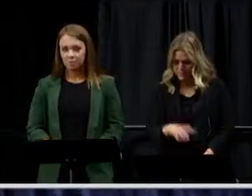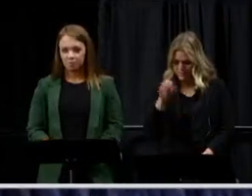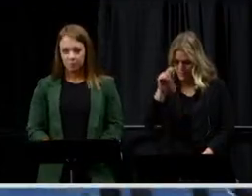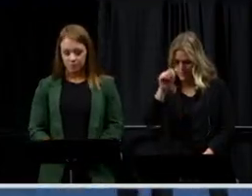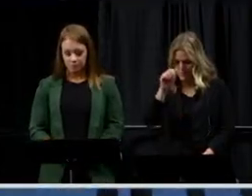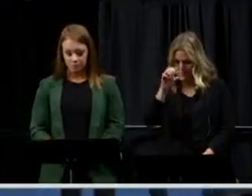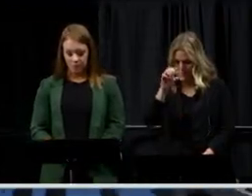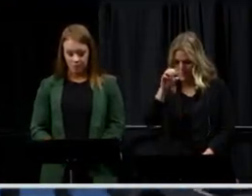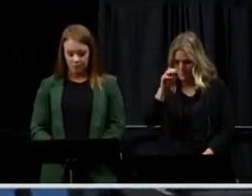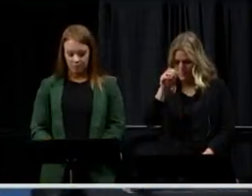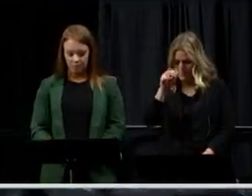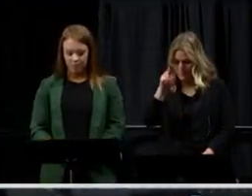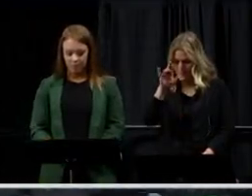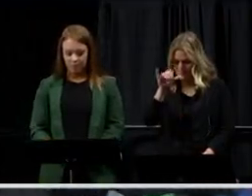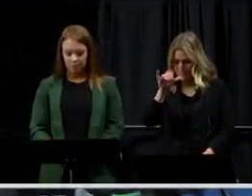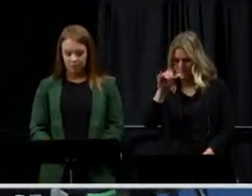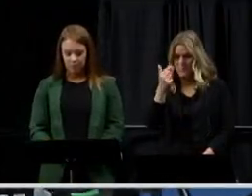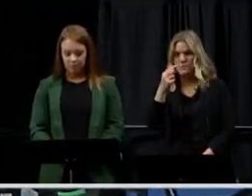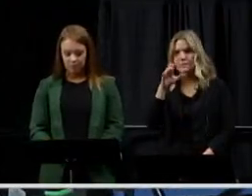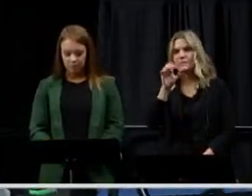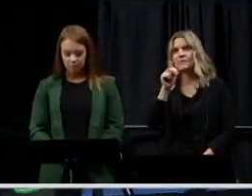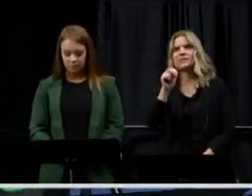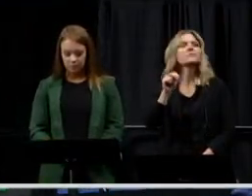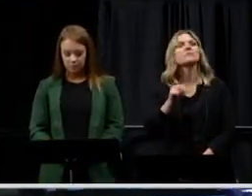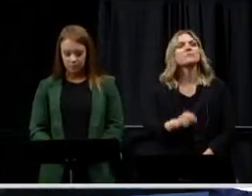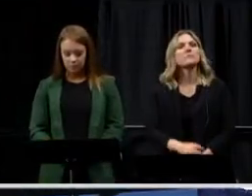Tamari Denise Green.